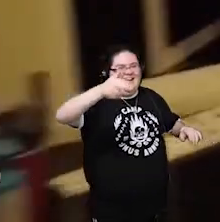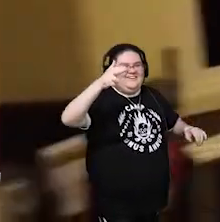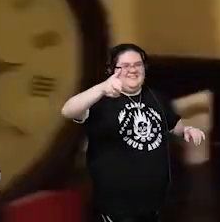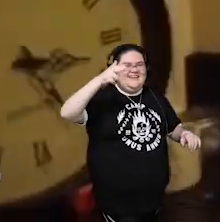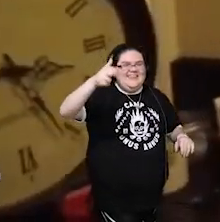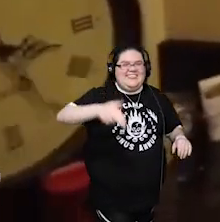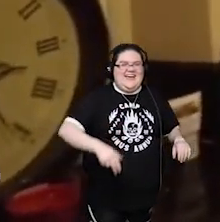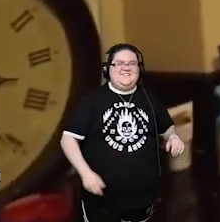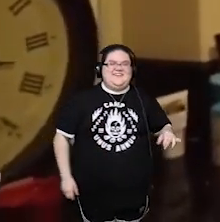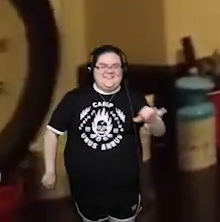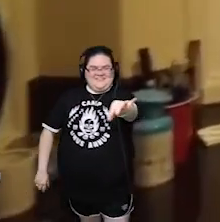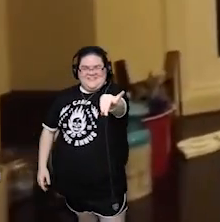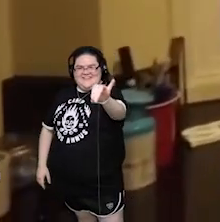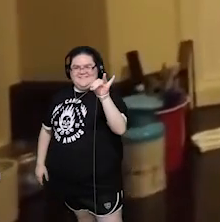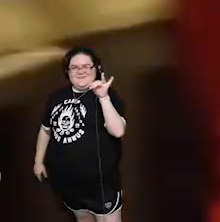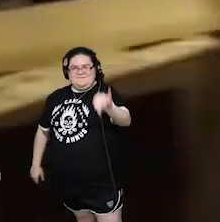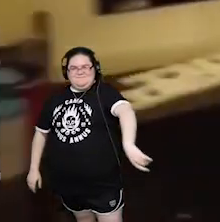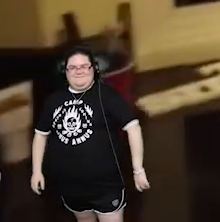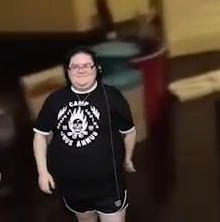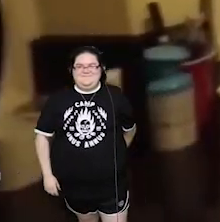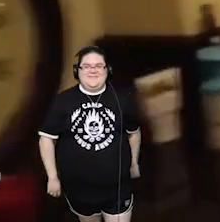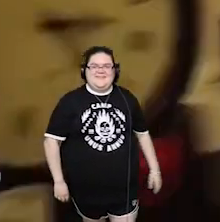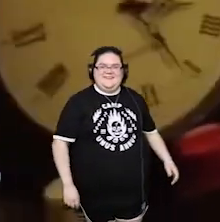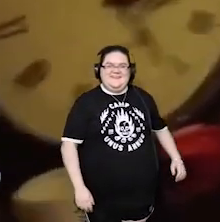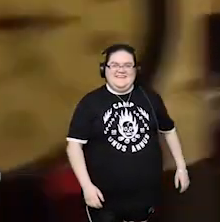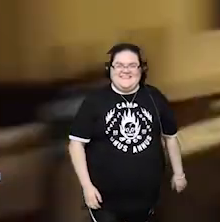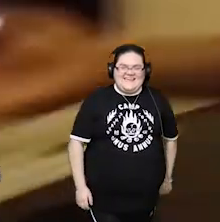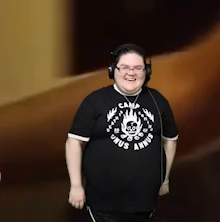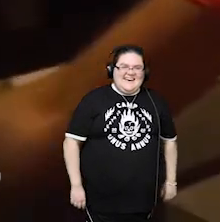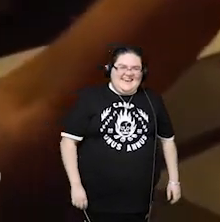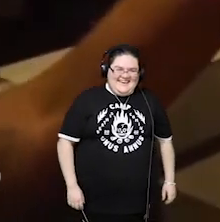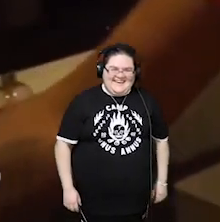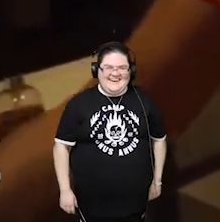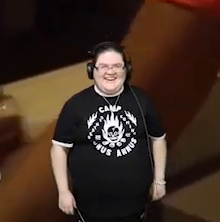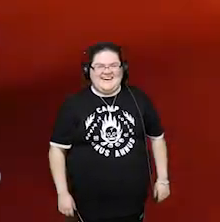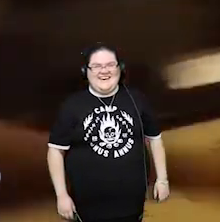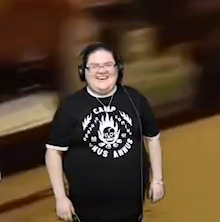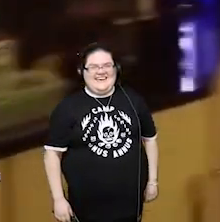Oh my god. I love that video. He's just. What the source of this